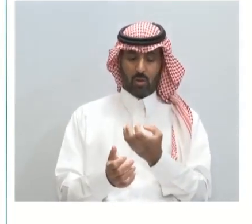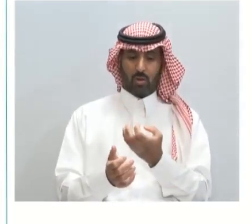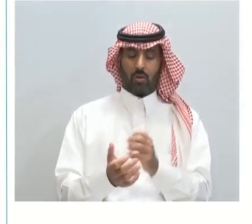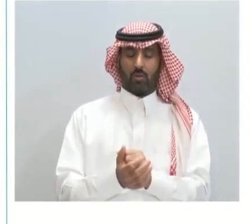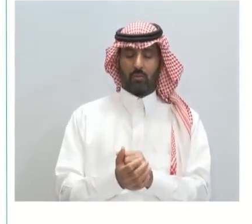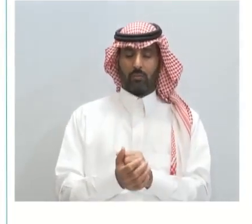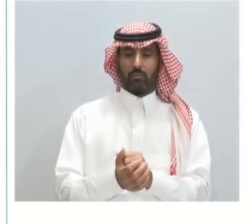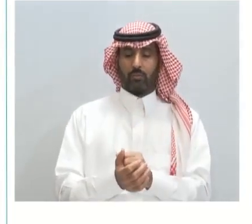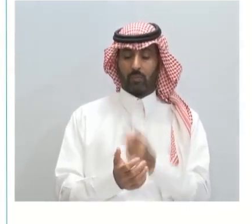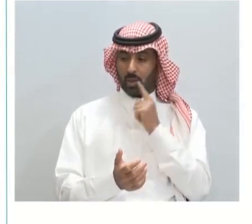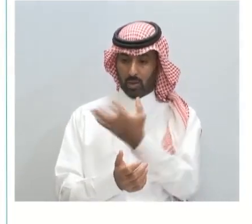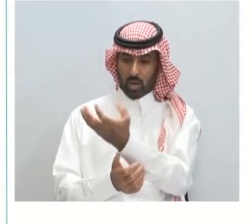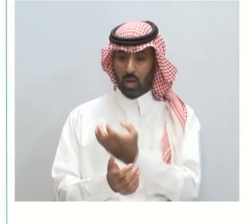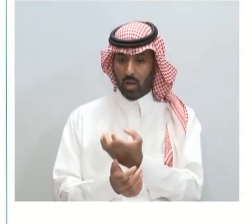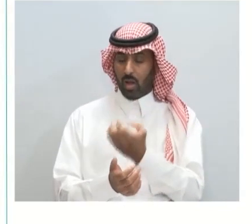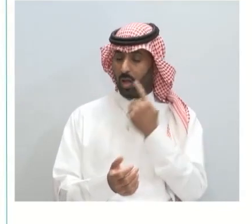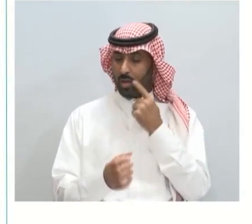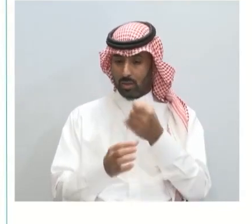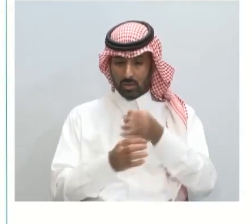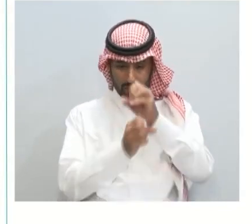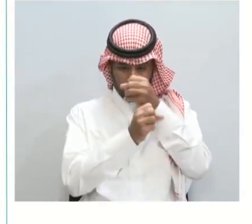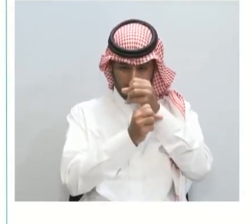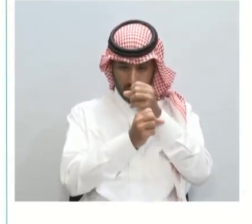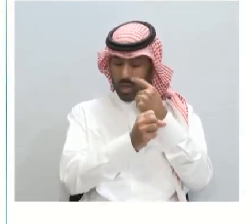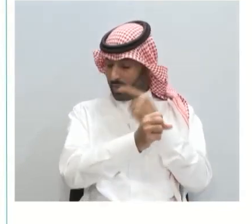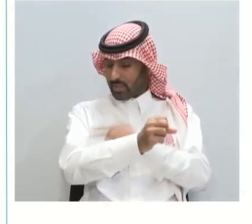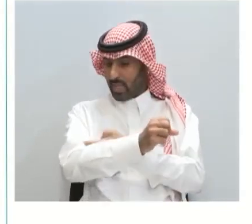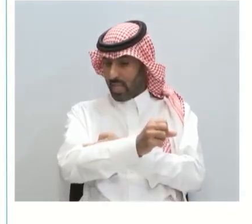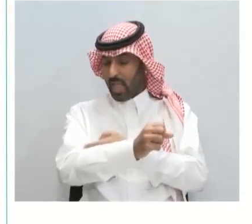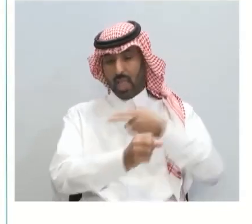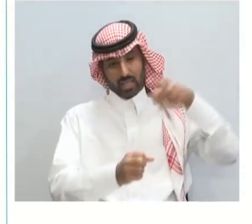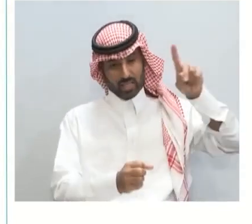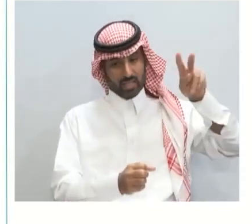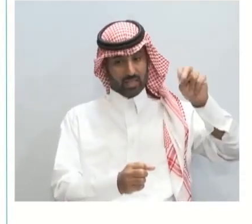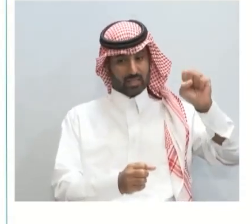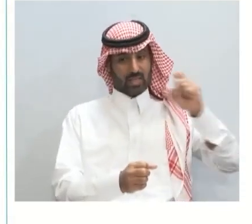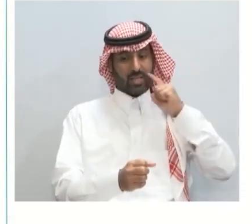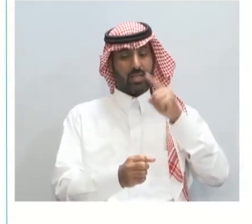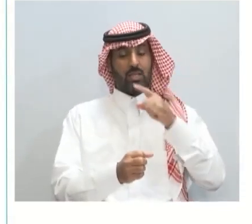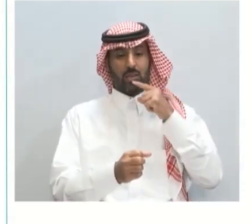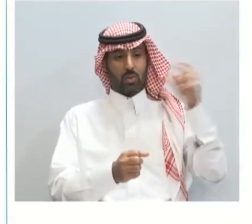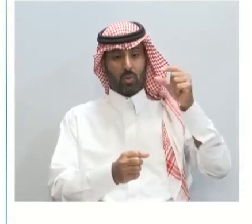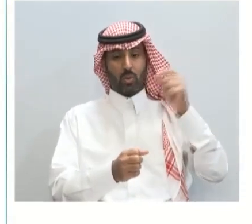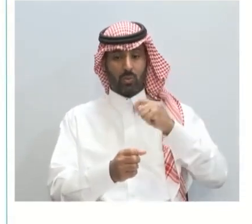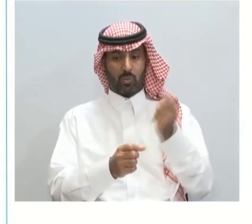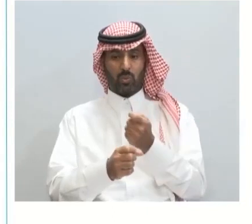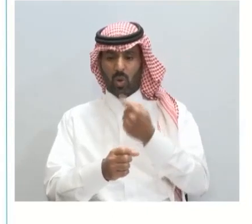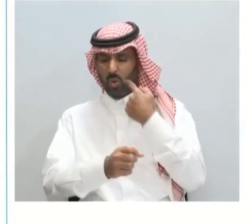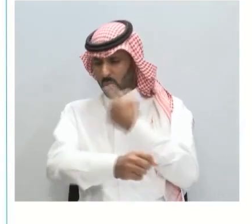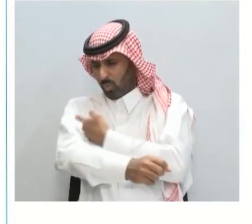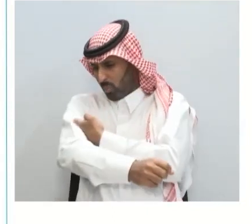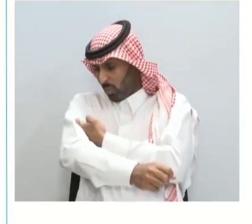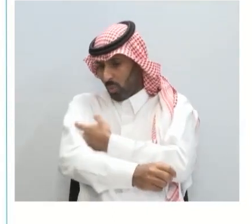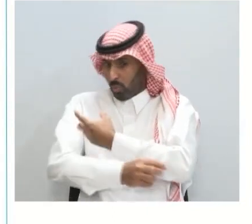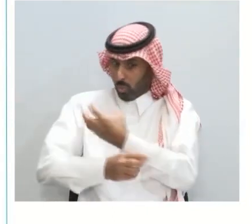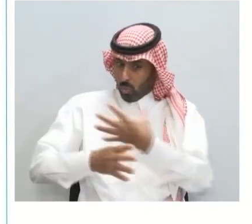Answer true or false. To get a sample of DNA, doctors must draw a large quantity of blood.